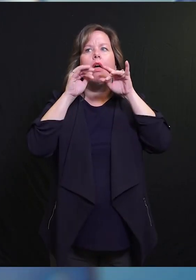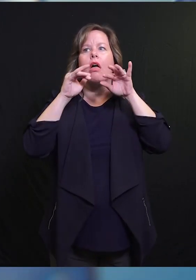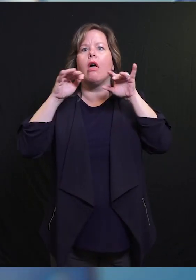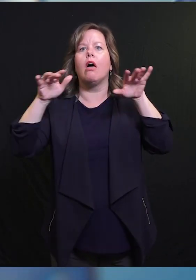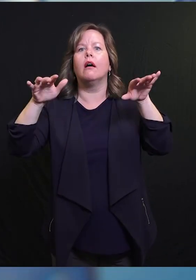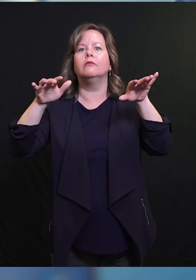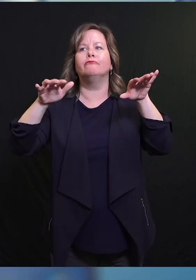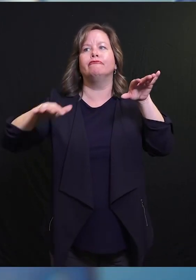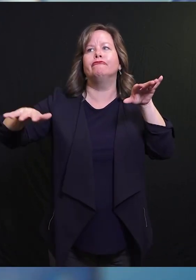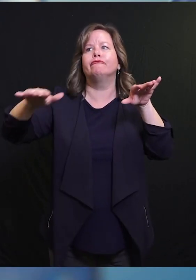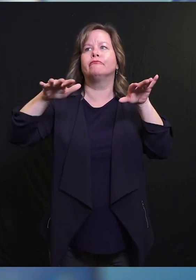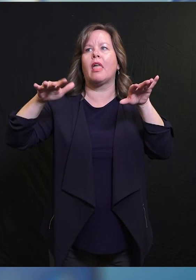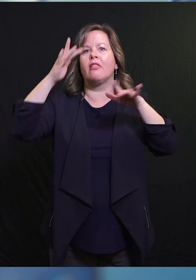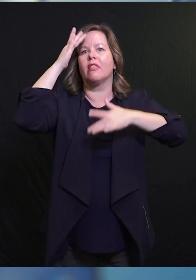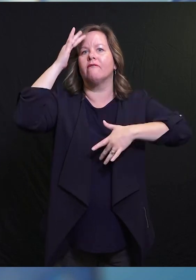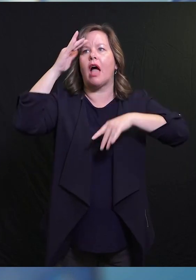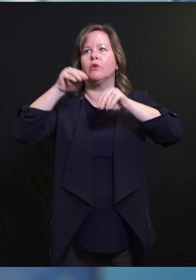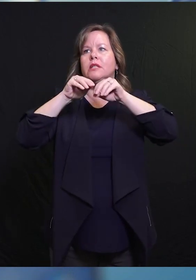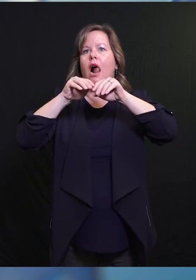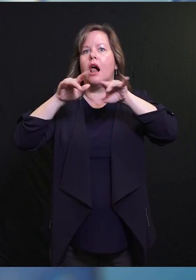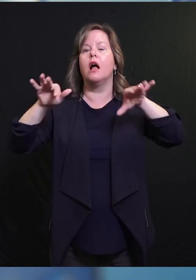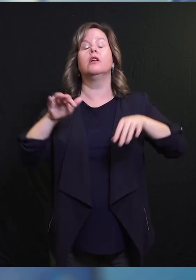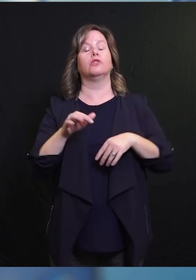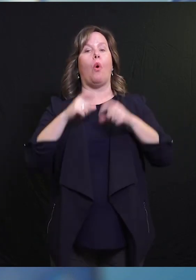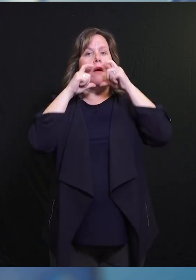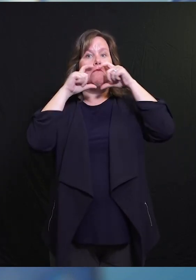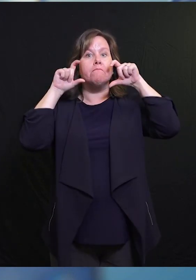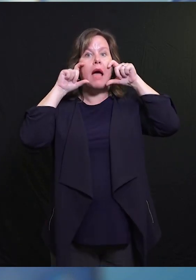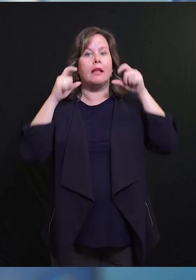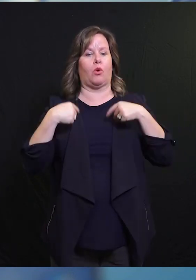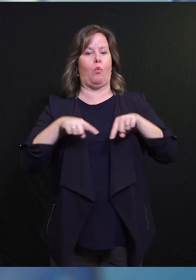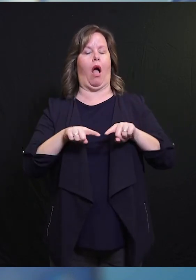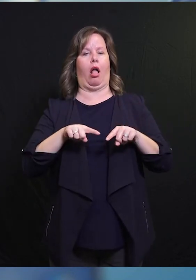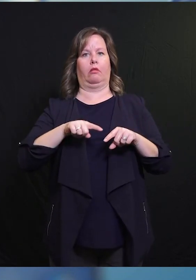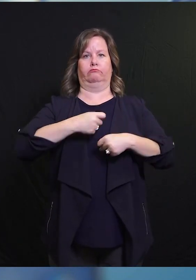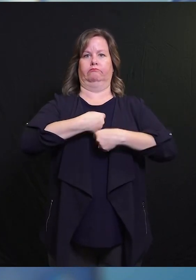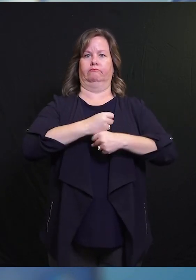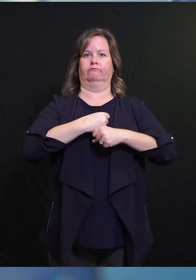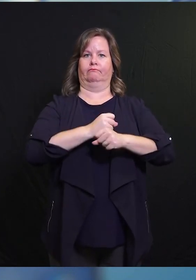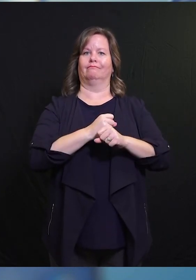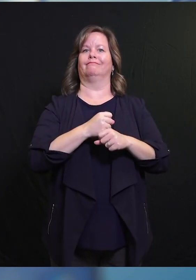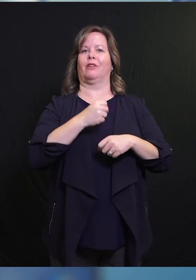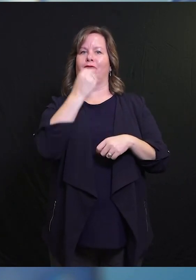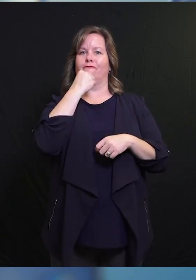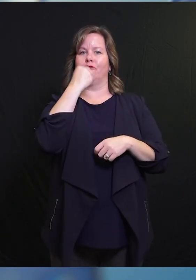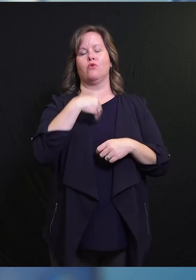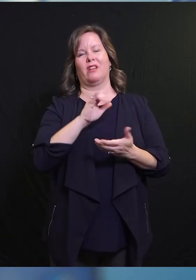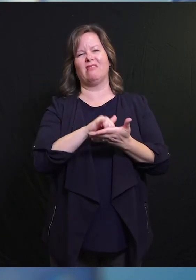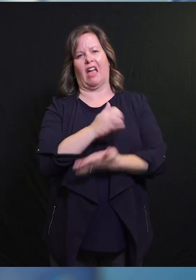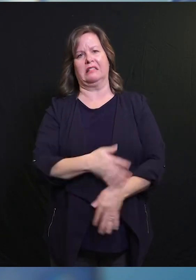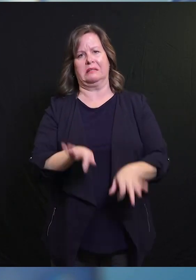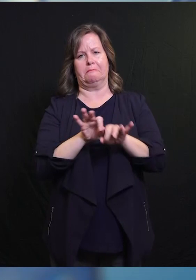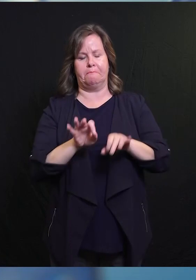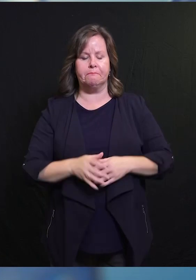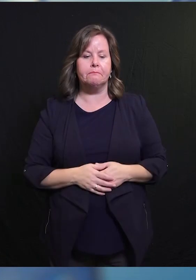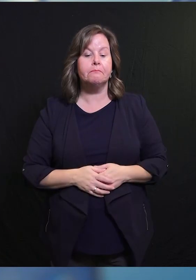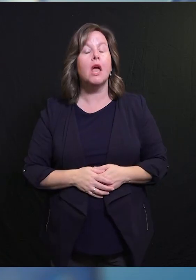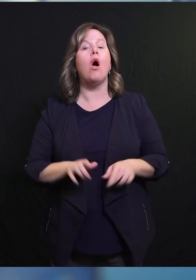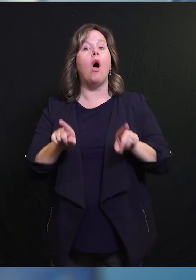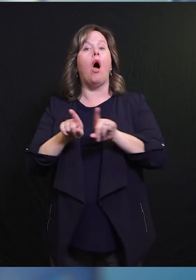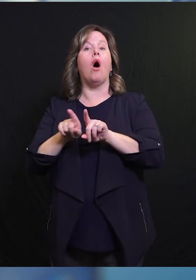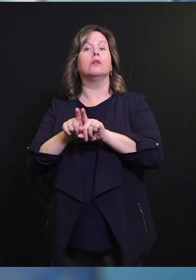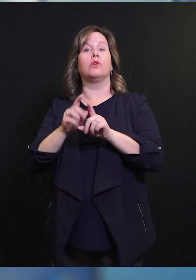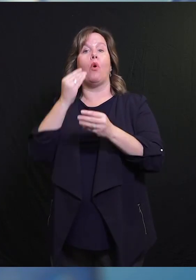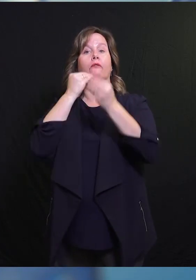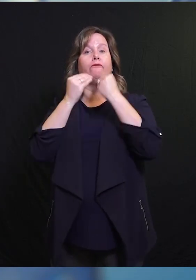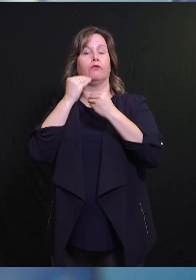it. So wearing a mask while you're preparing food is a good idea. It's also a good idea to think about food safety in ways beyond